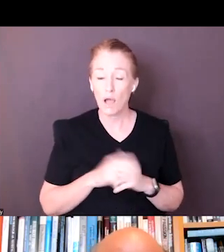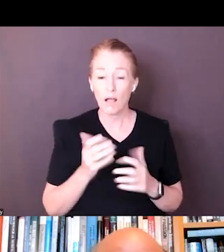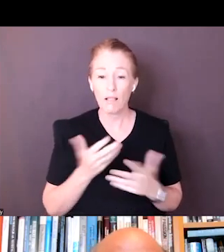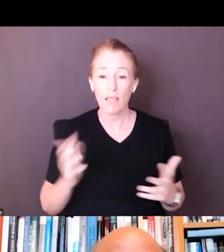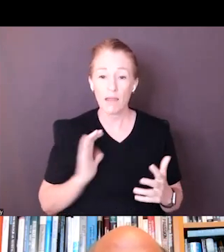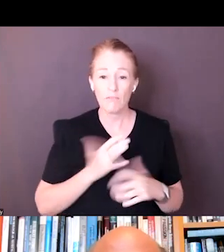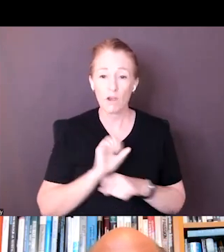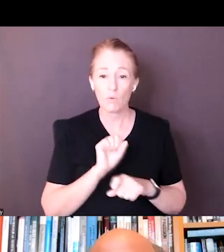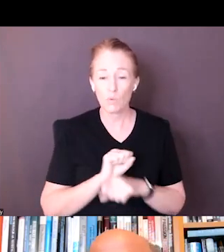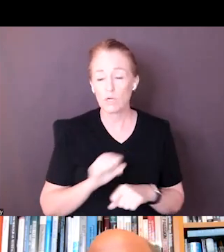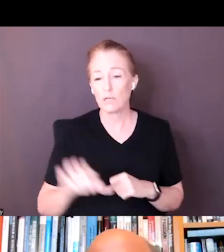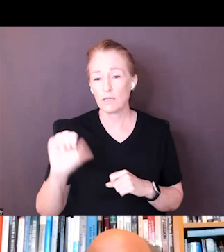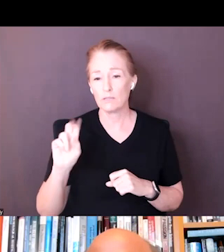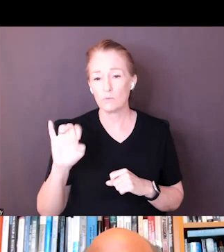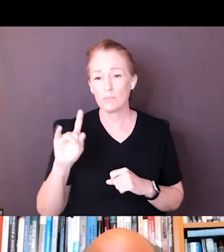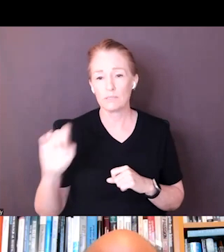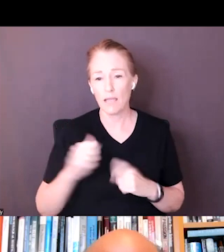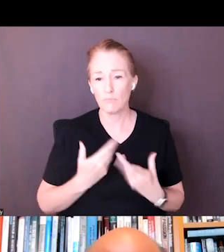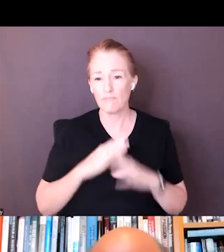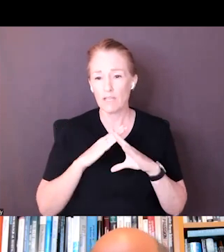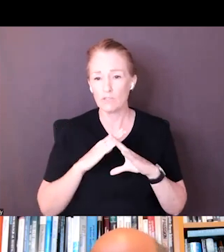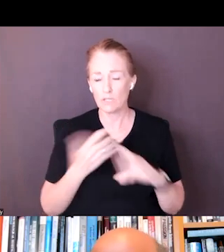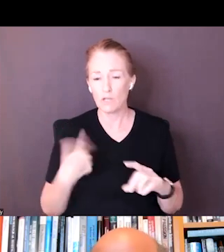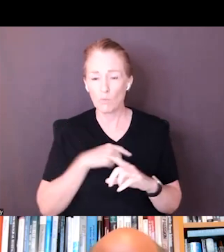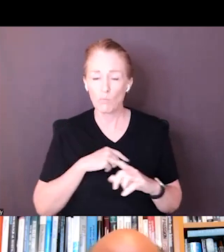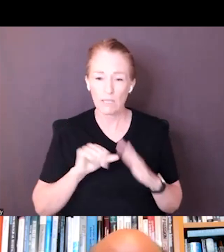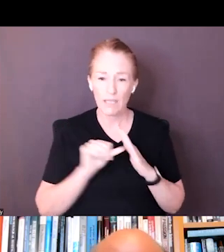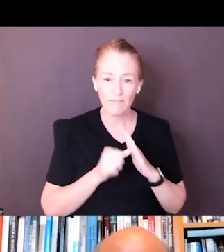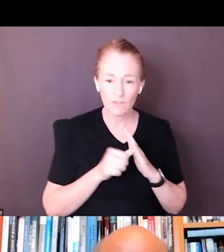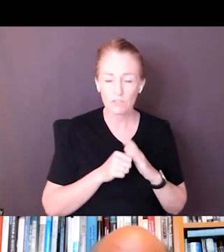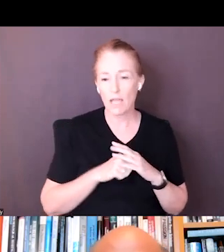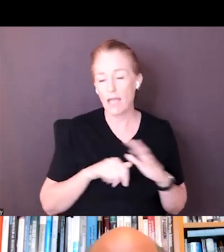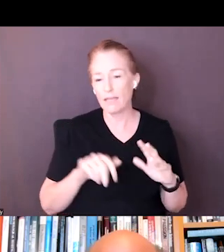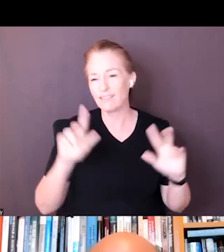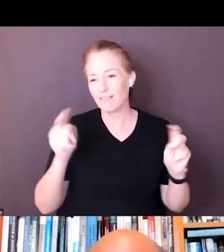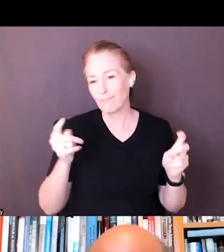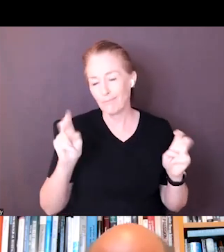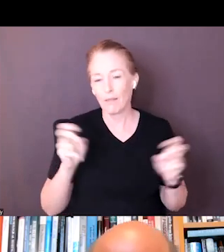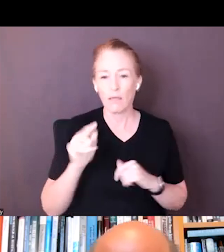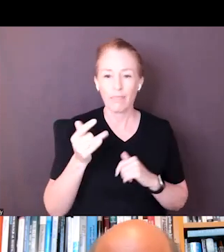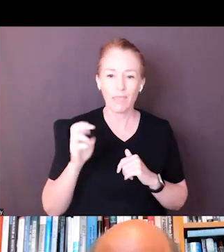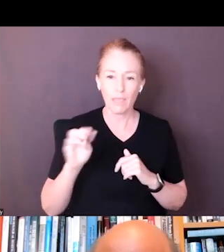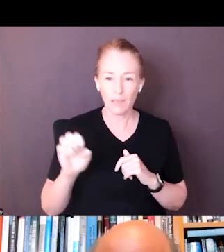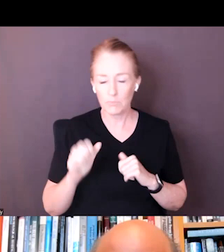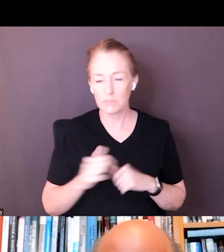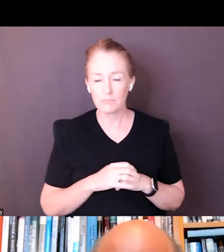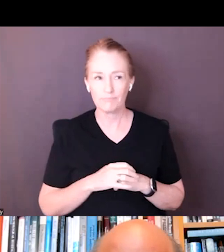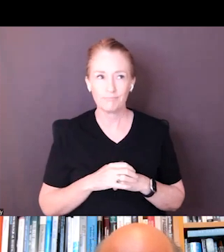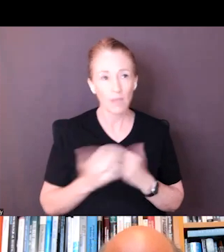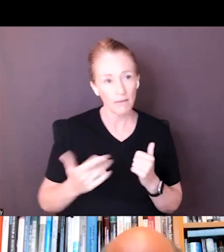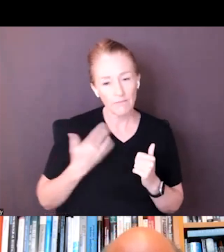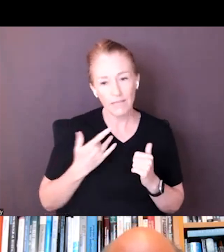prevention, we emphasize themes like feeling that you're not a burden and feeling like you